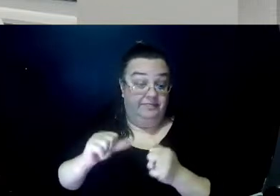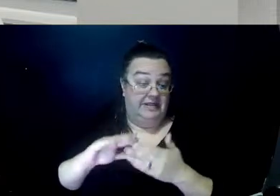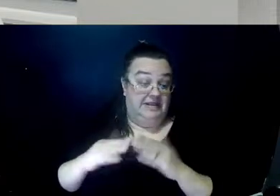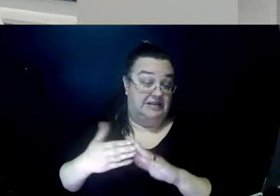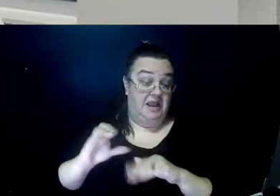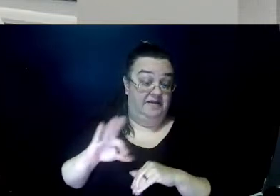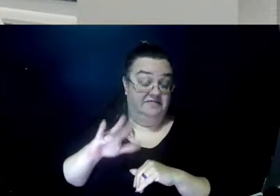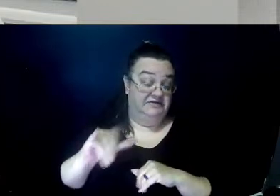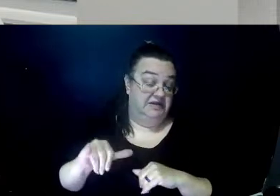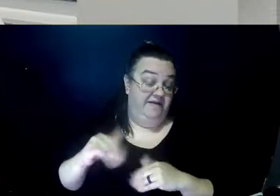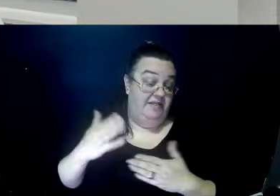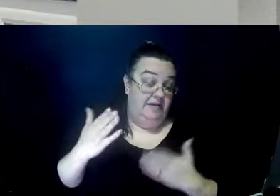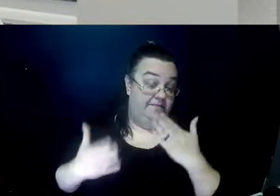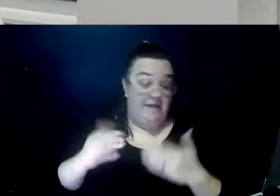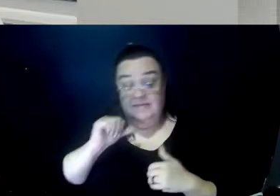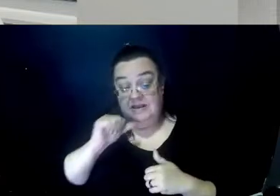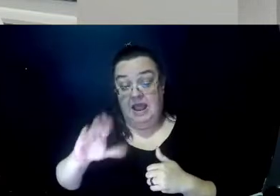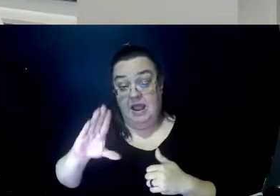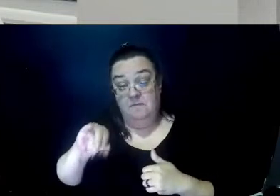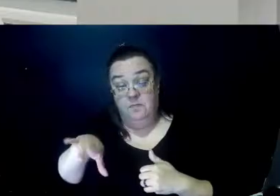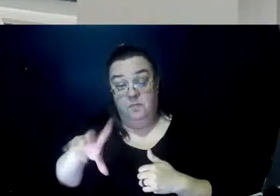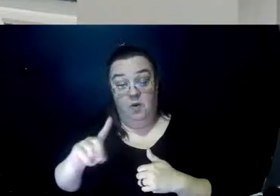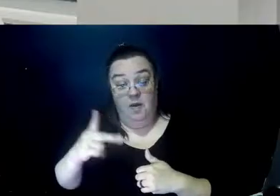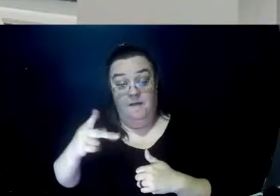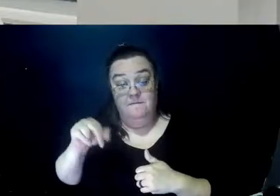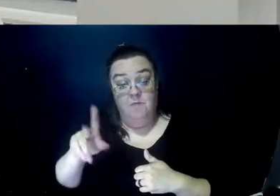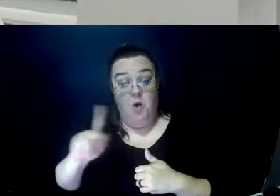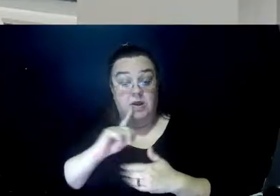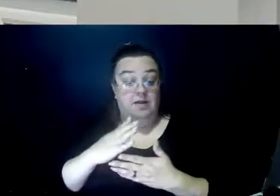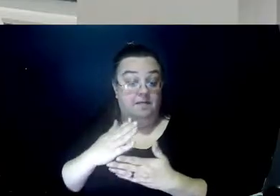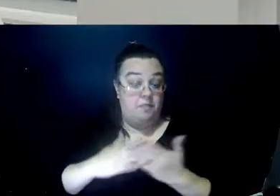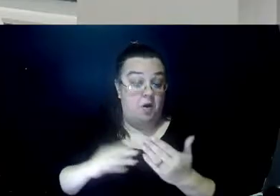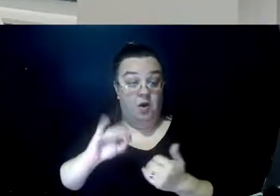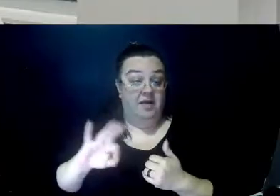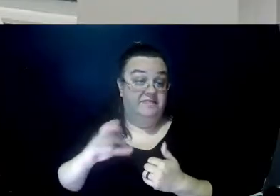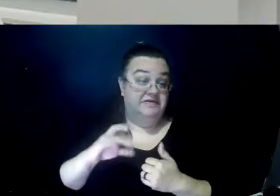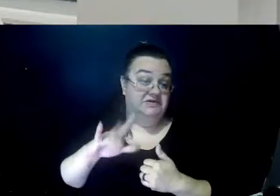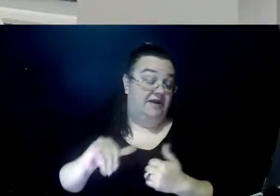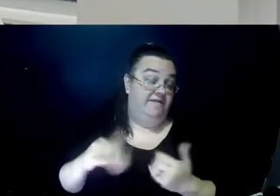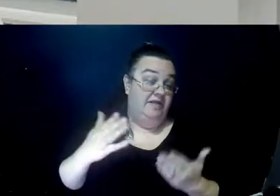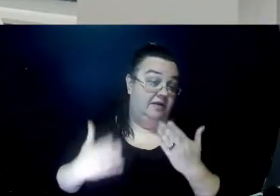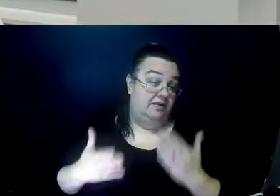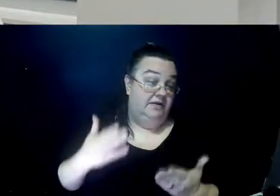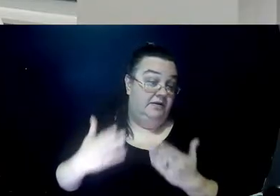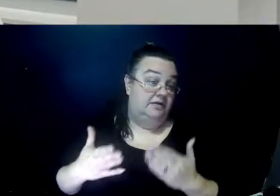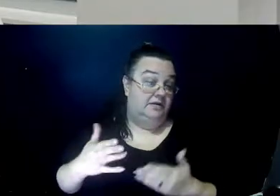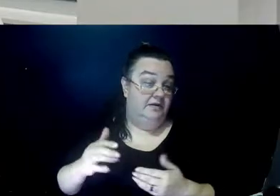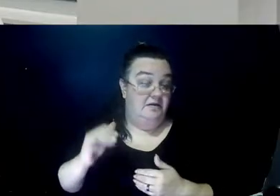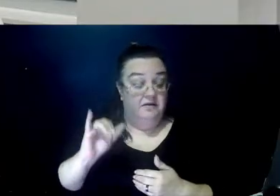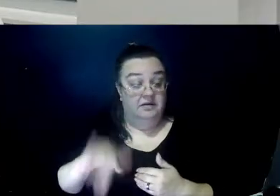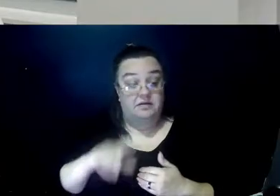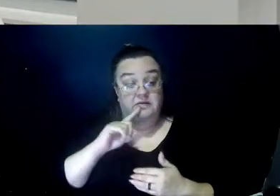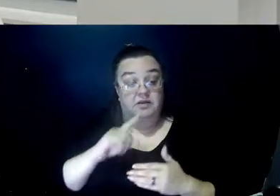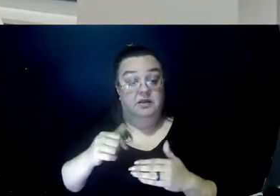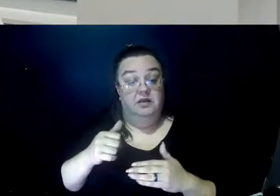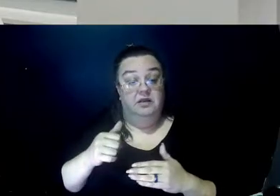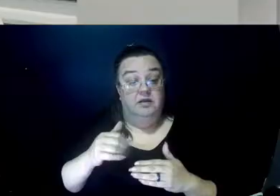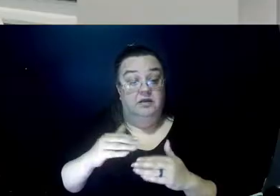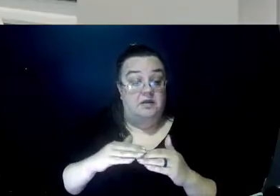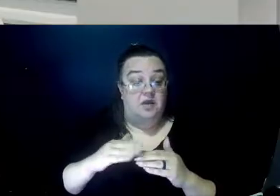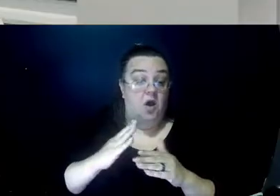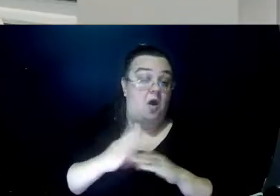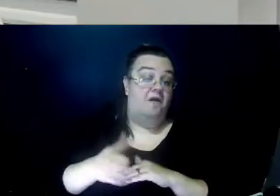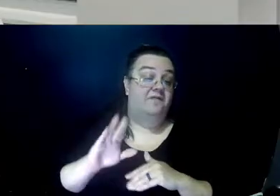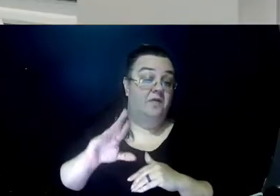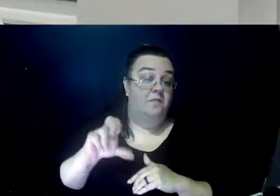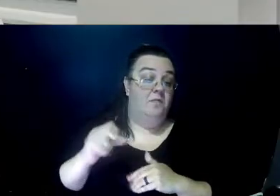not, if Boyd Park is part of that area, is part of Cheverly, maybe it's over brush that needs to be